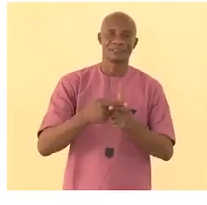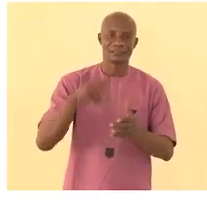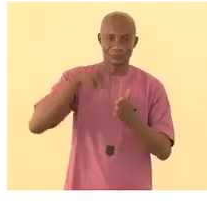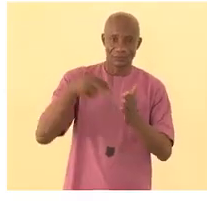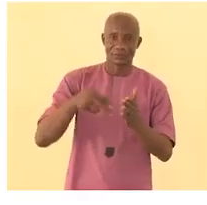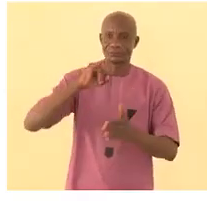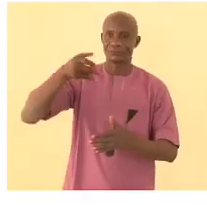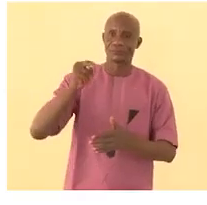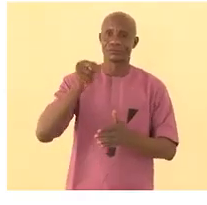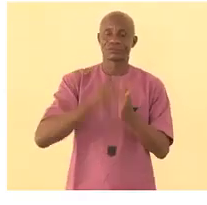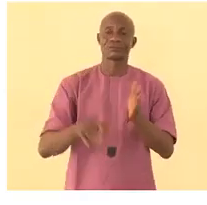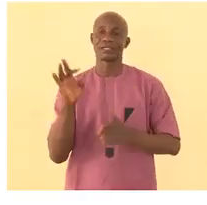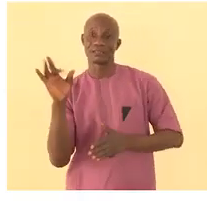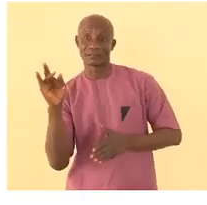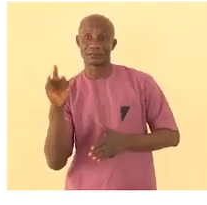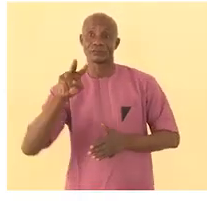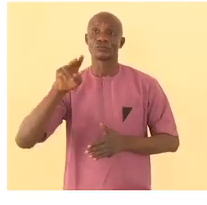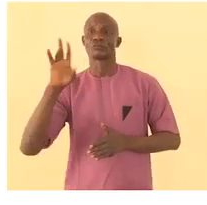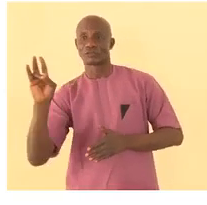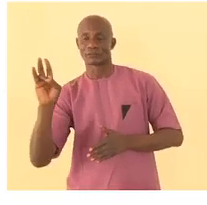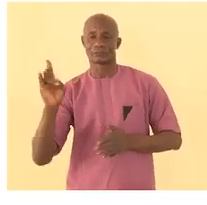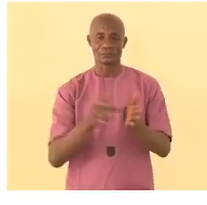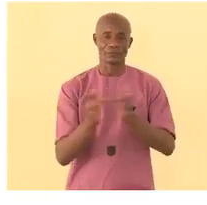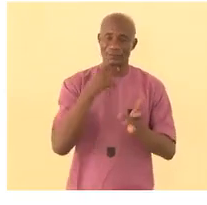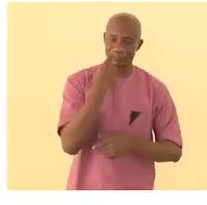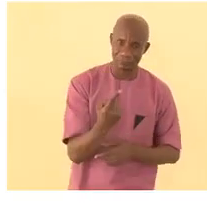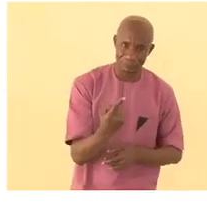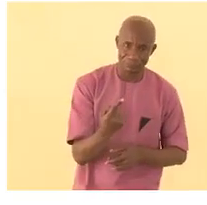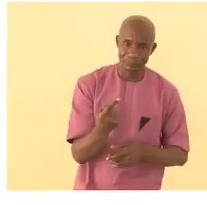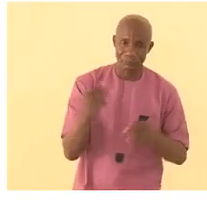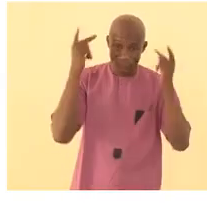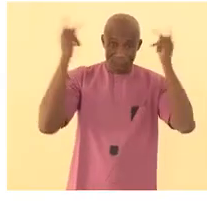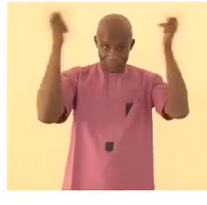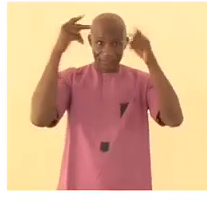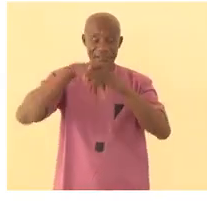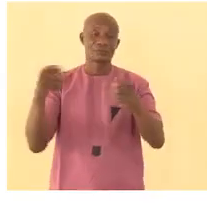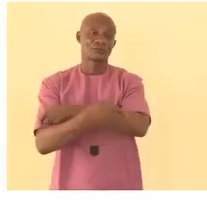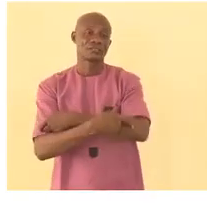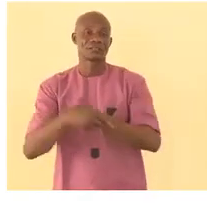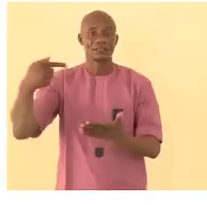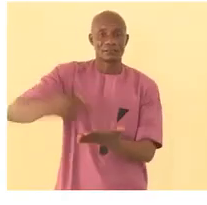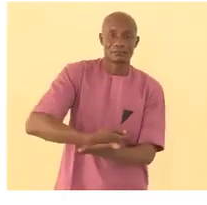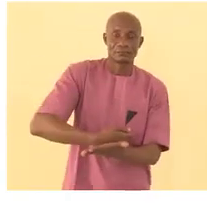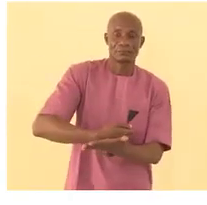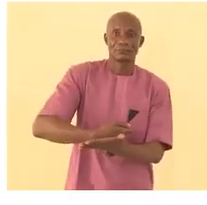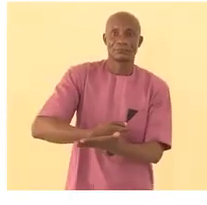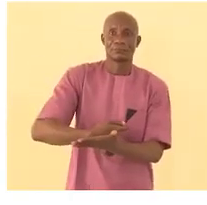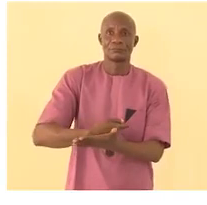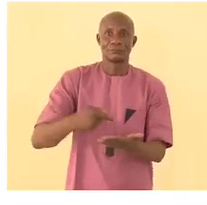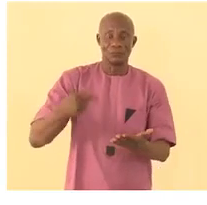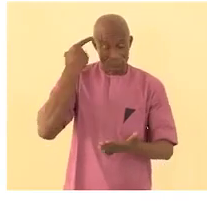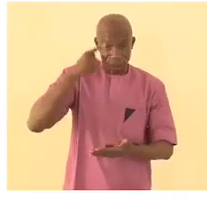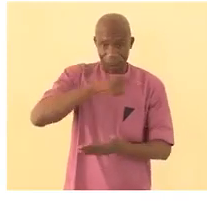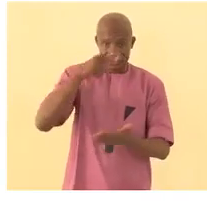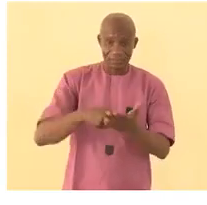And then we read in John chapter 18, verse 37, where Jesus tells Pilate in today's gospel,